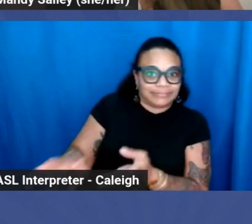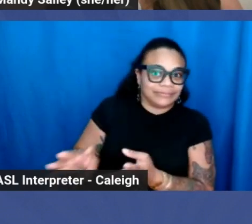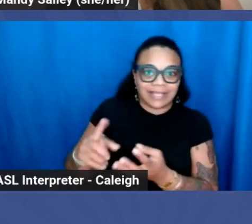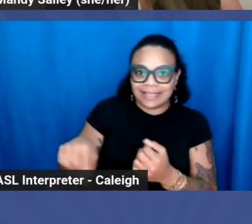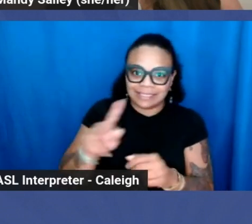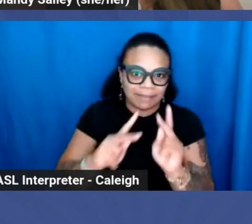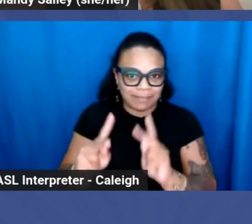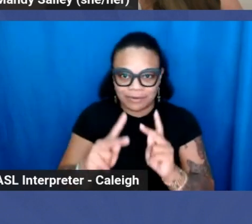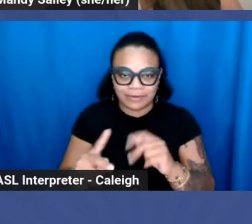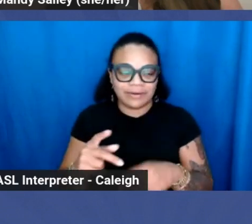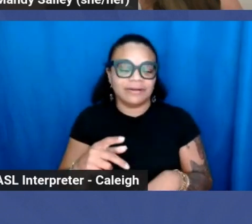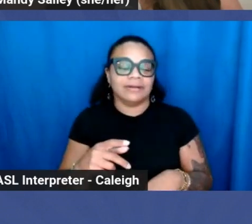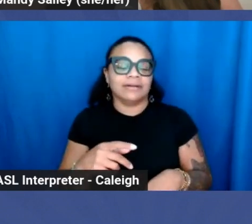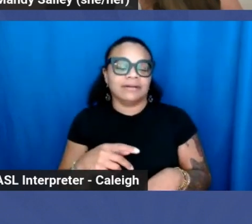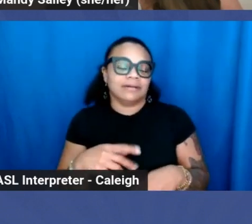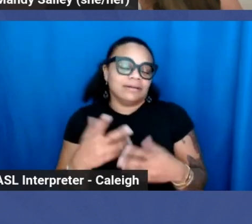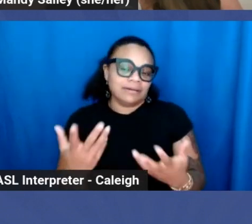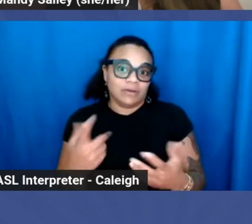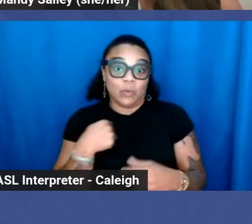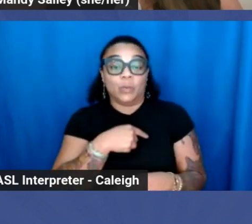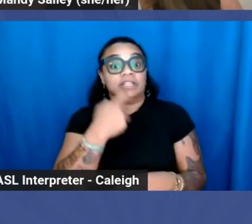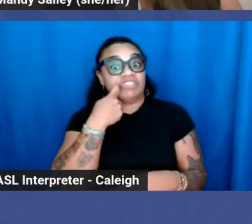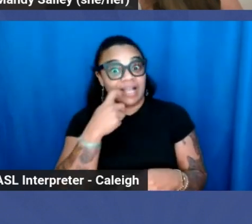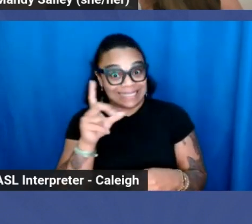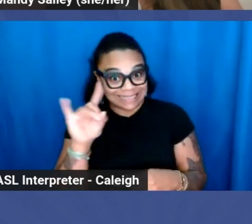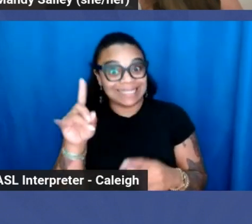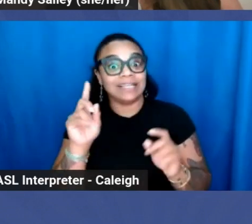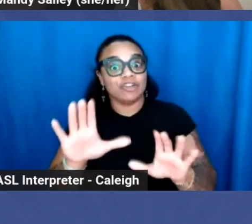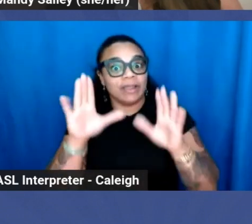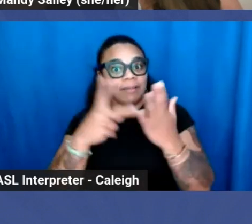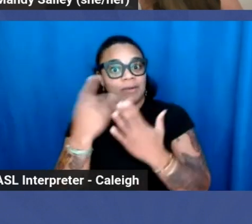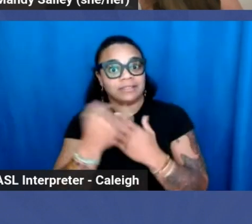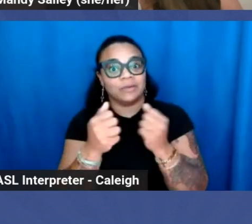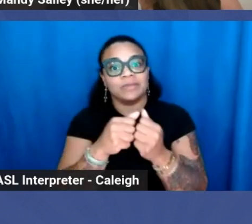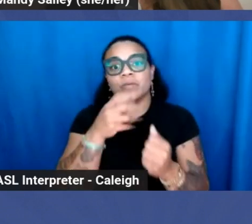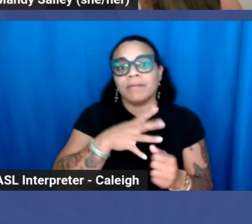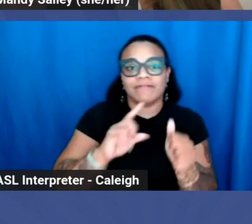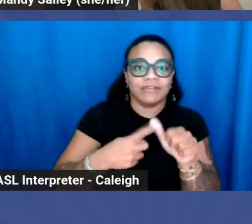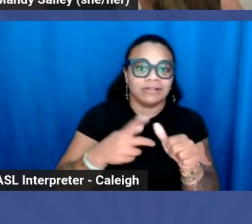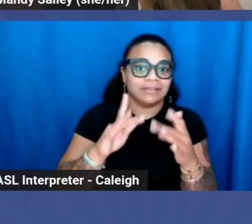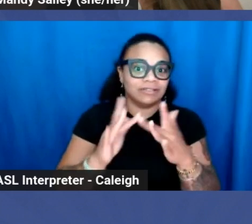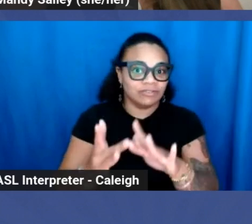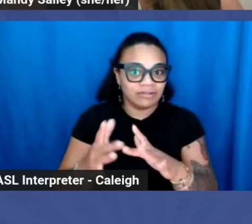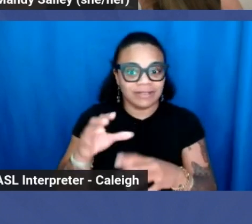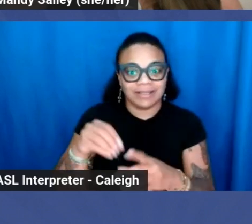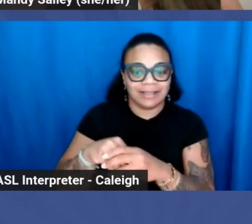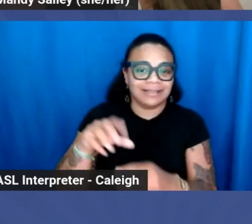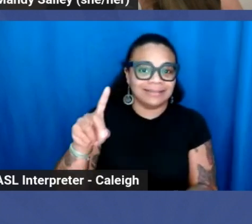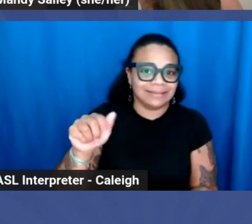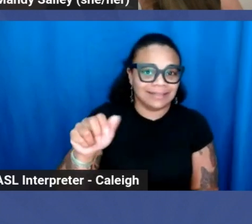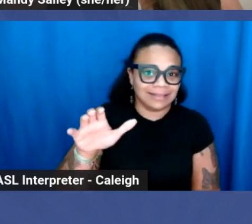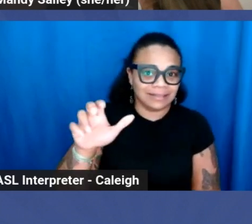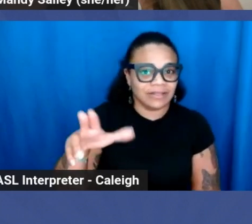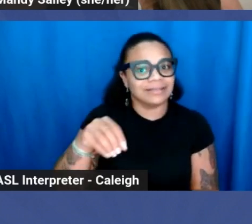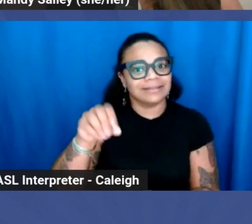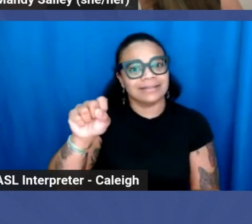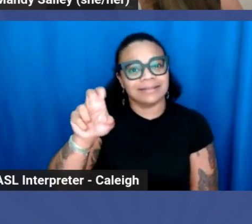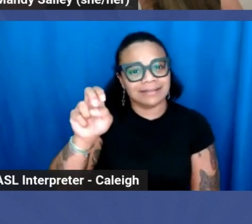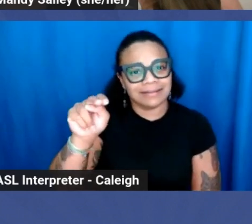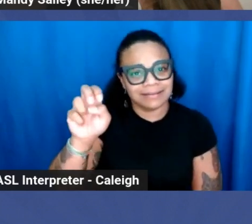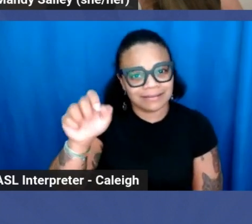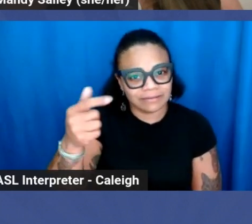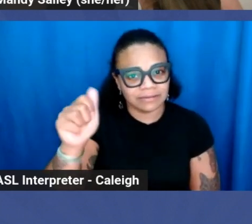That's a specific example, but we just did a great project with Women First Digital at Foster Minister in Dakar, in Senegal, during the